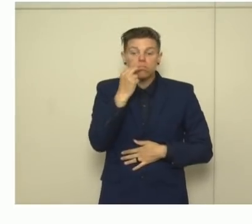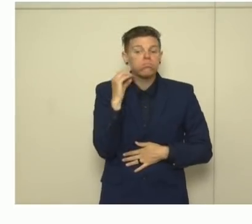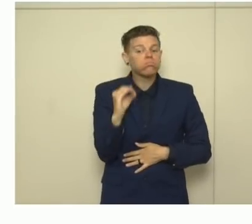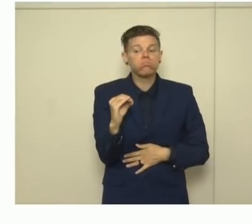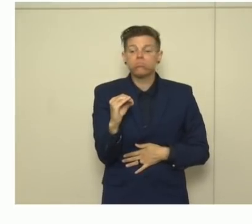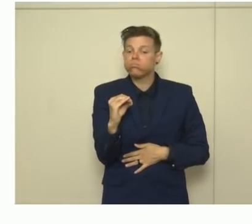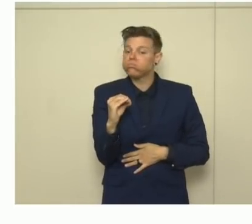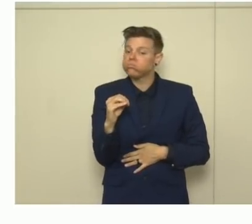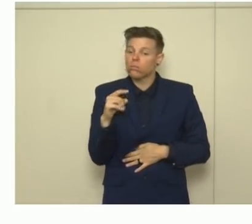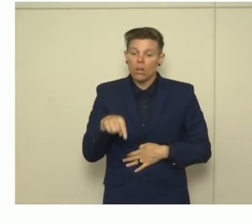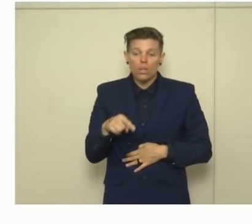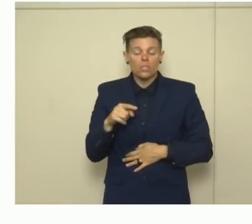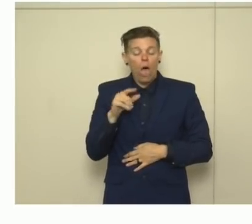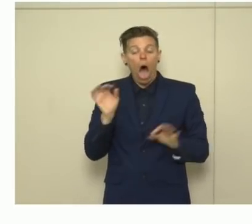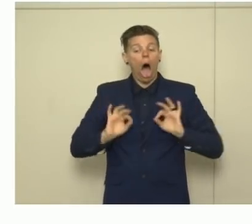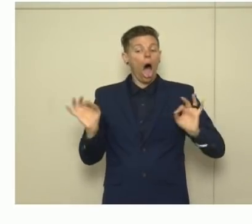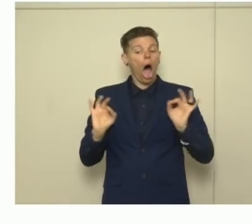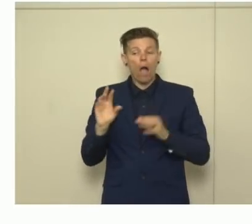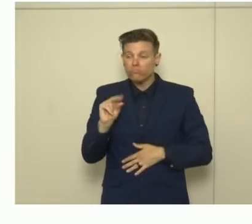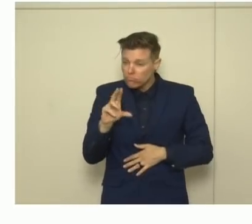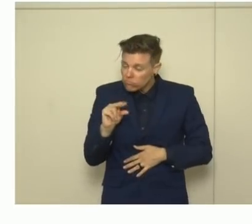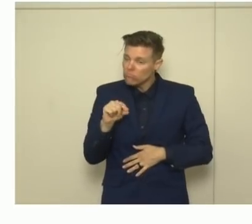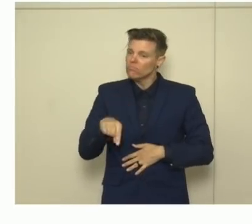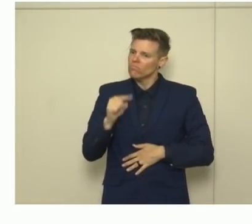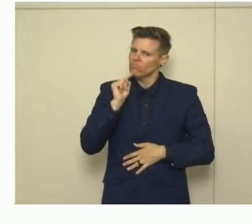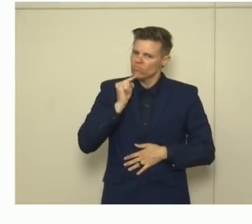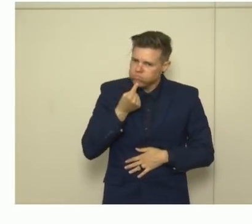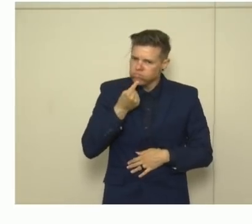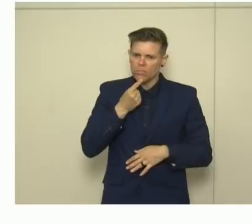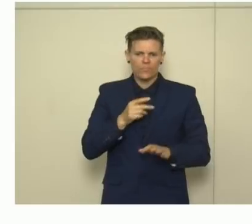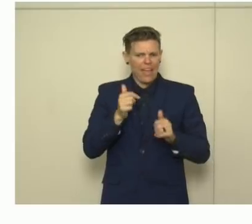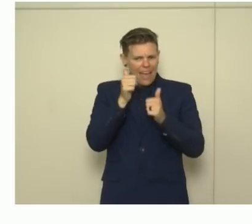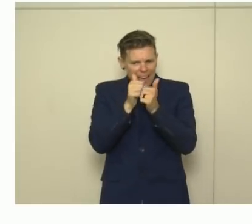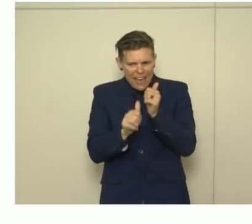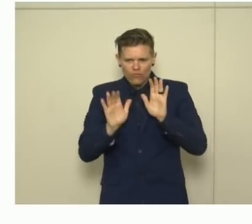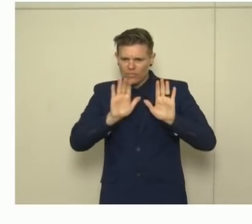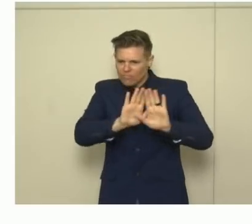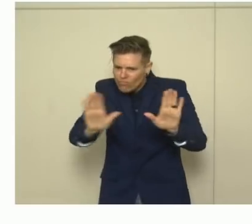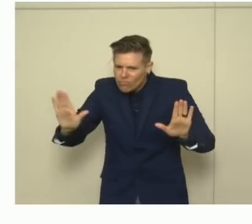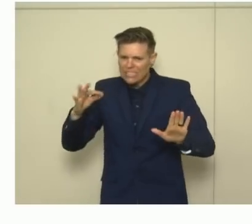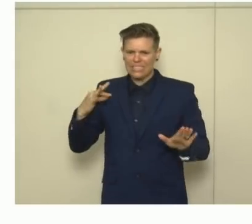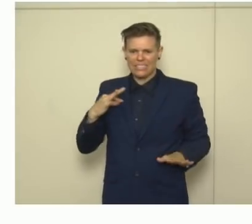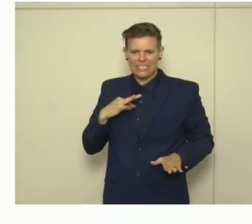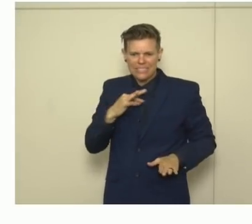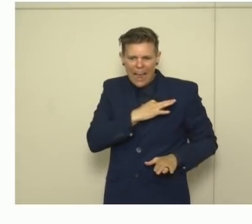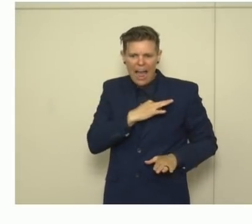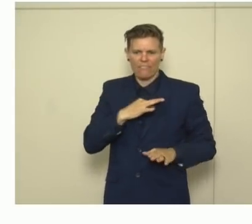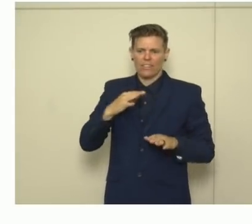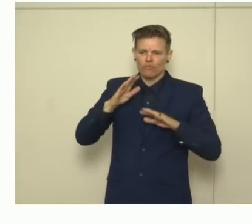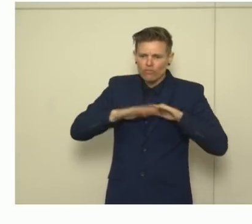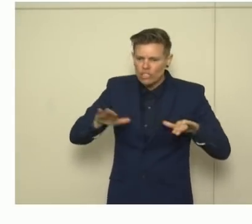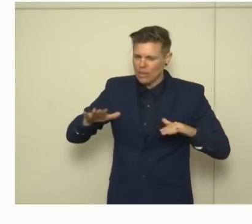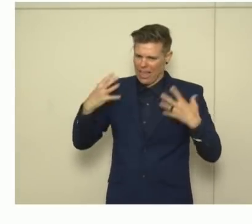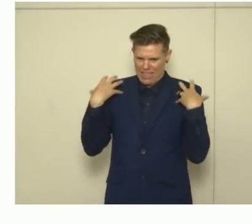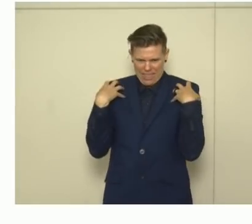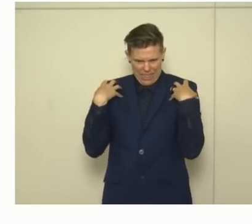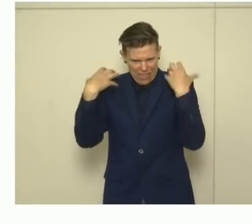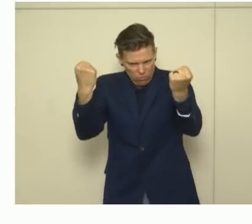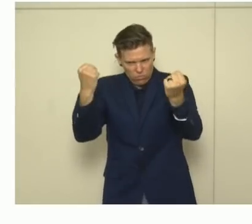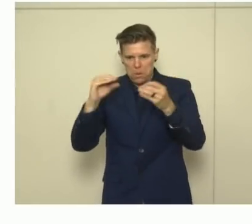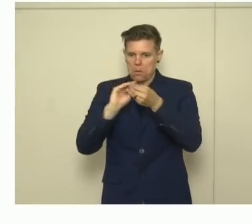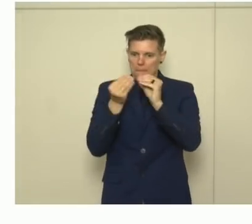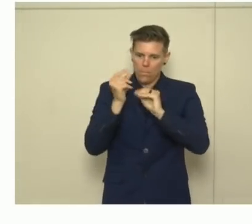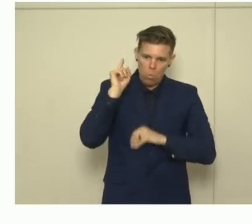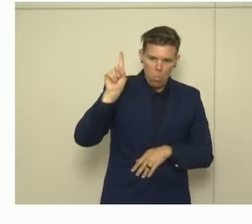and safety of every student and every staff member at the forefront of every single decision that we make. So both within the public education department